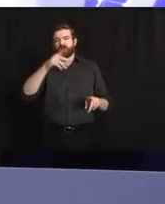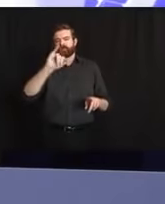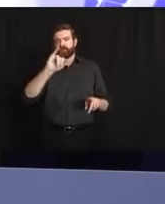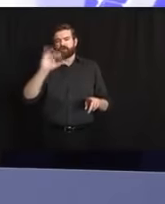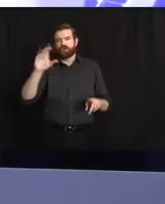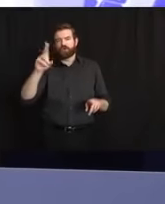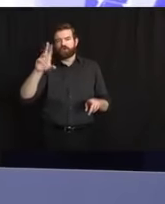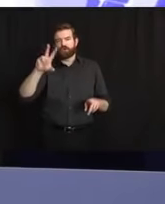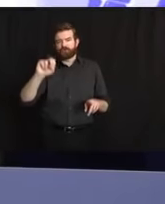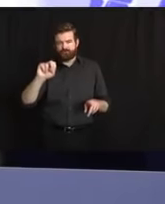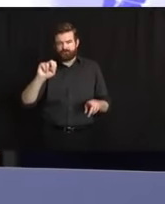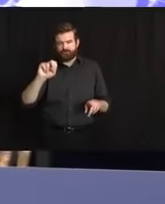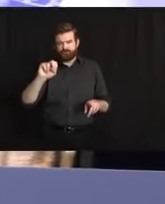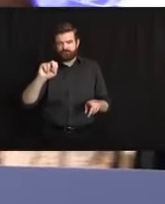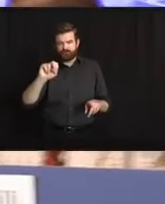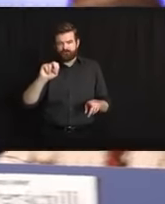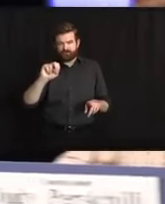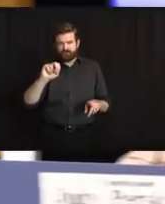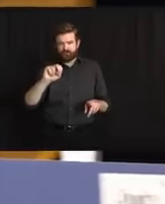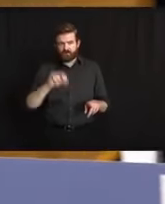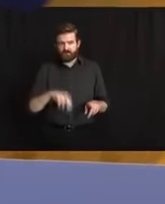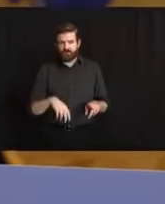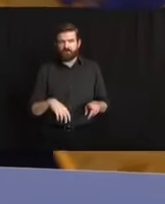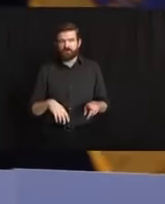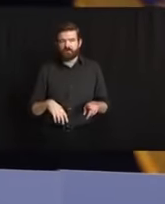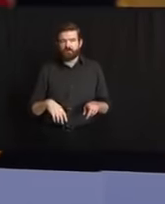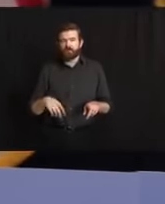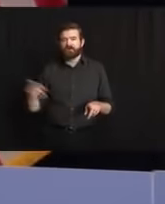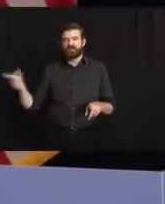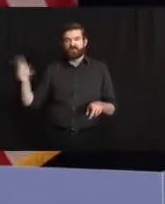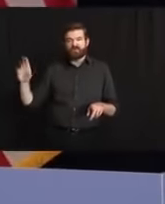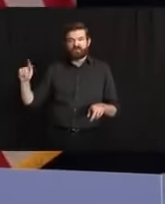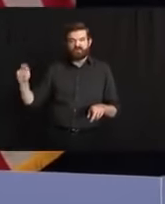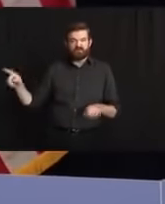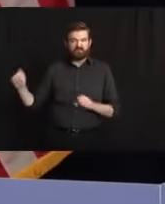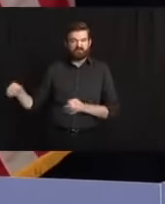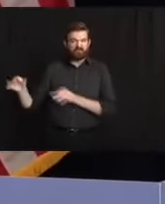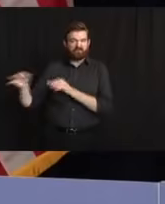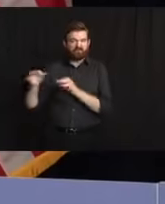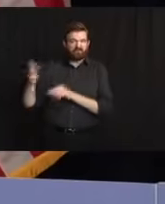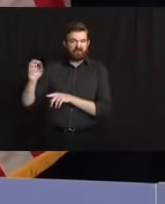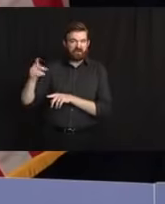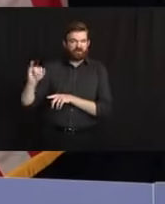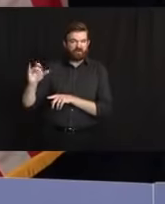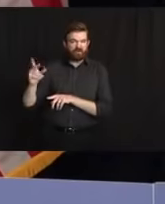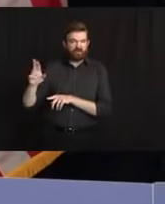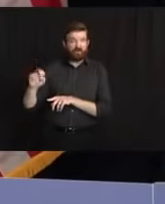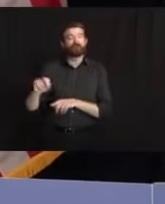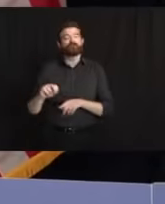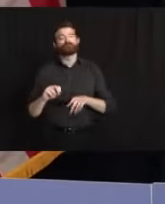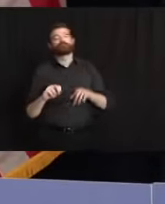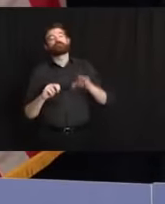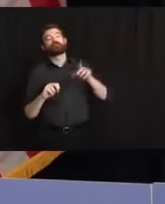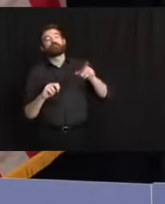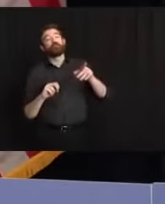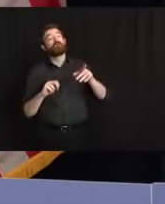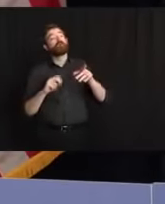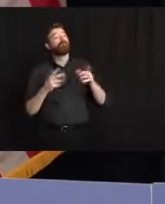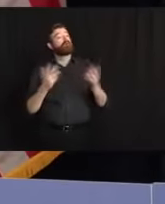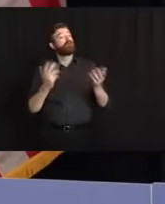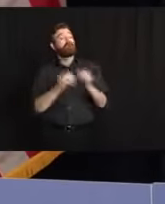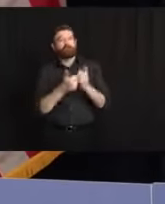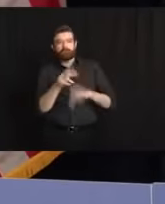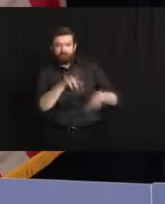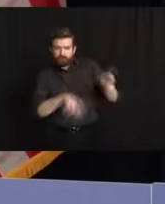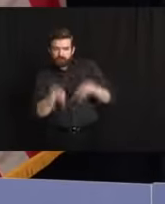better than me. You know, there are always a lot of different factors that you look at to define a rebound in general. So it's not just